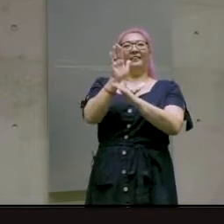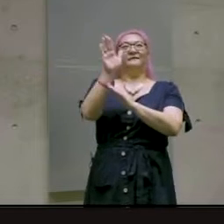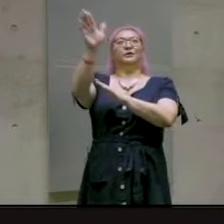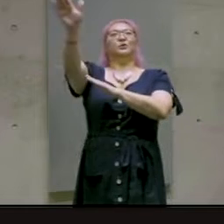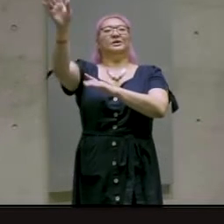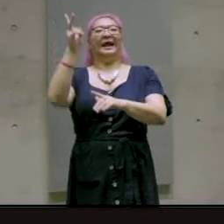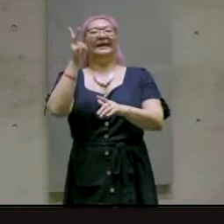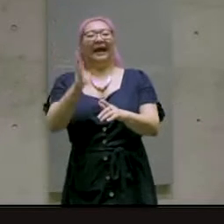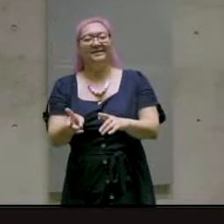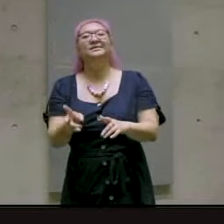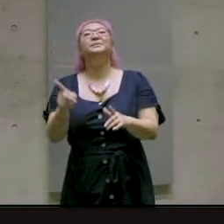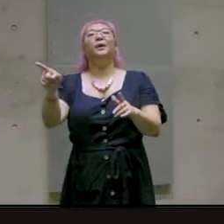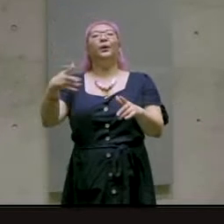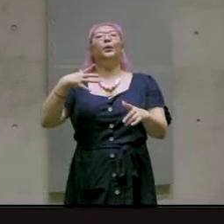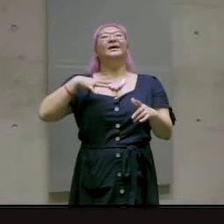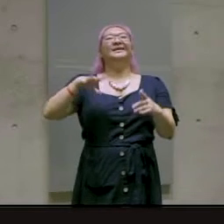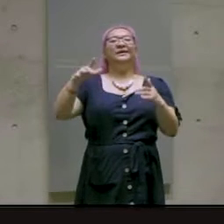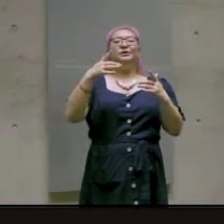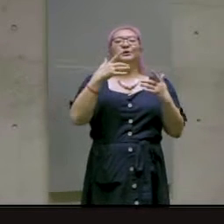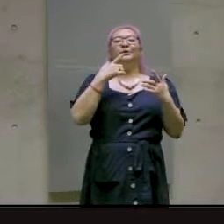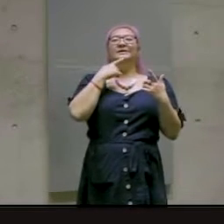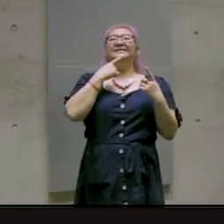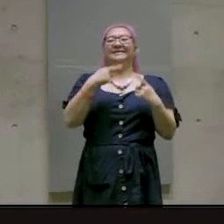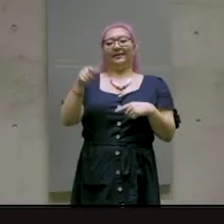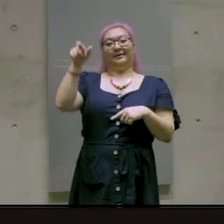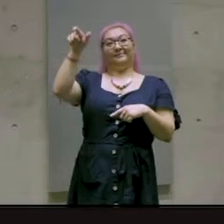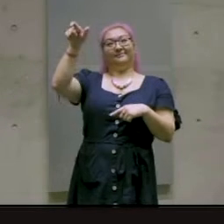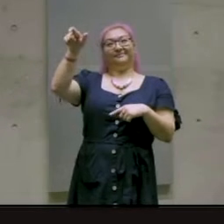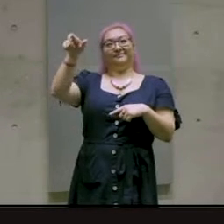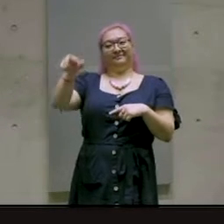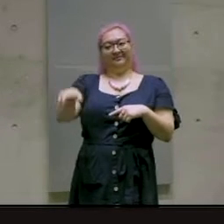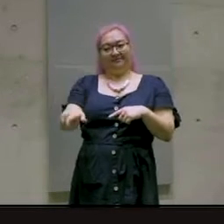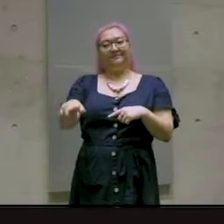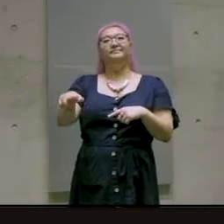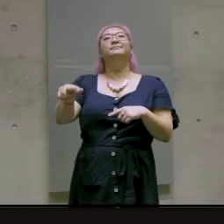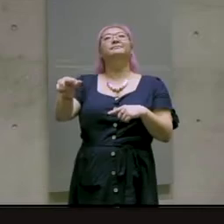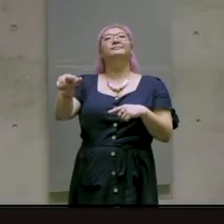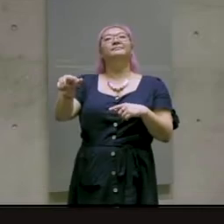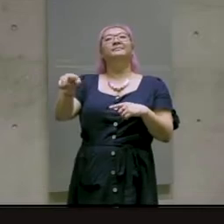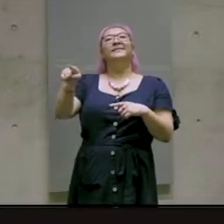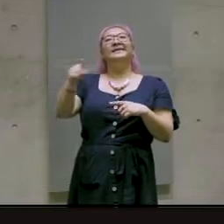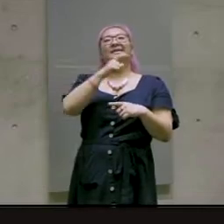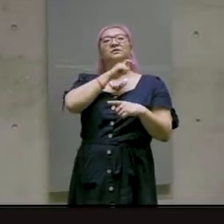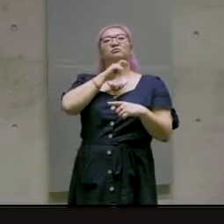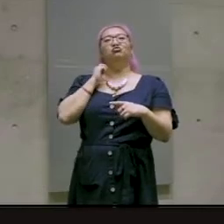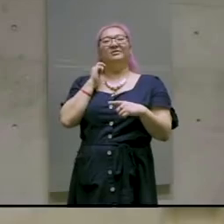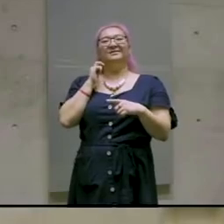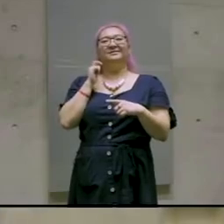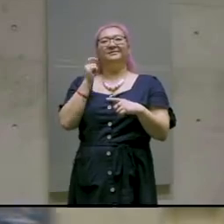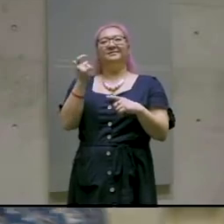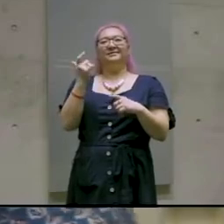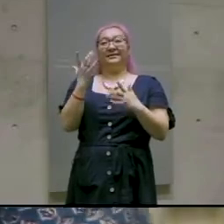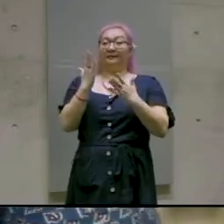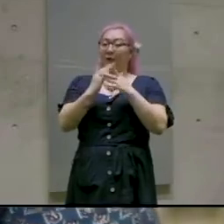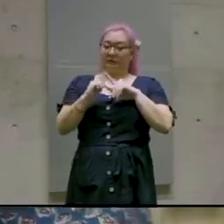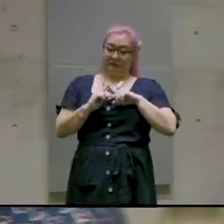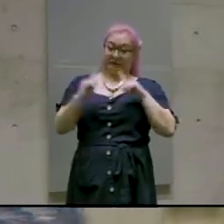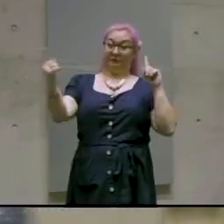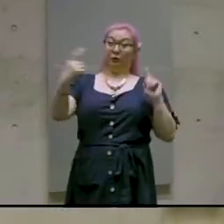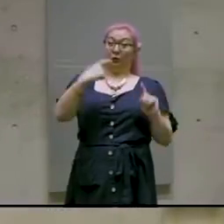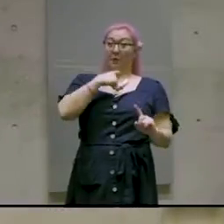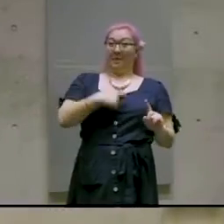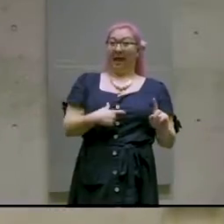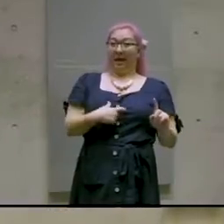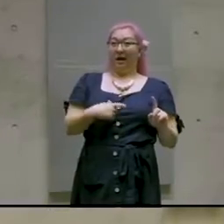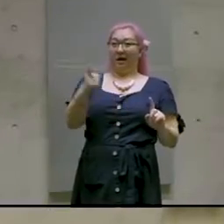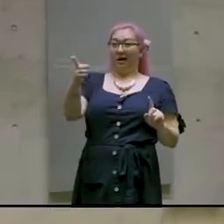to emphasize that he is ultimately got different goals to the player and ultimately is not a long-term relationship. Within the context of